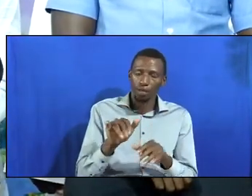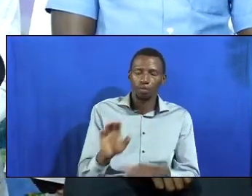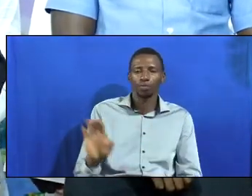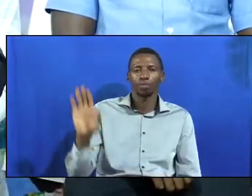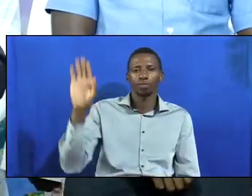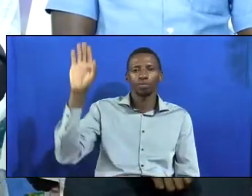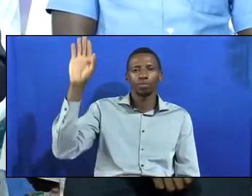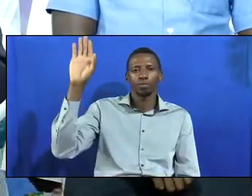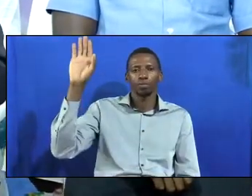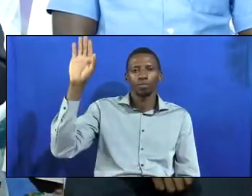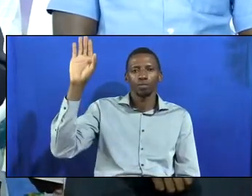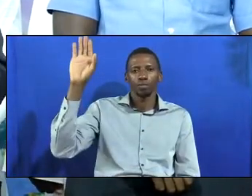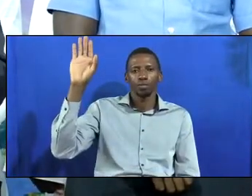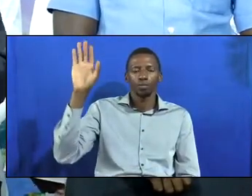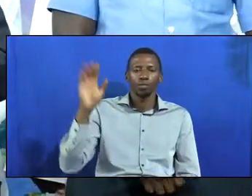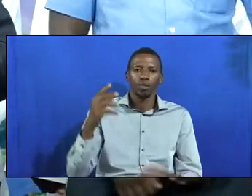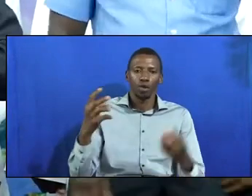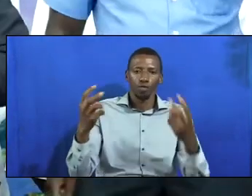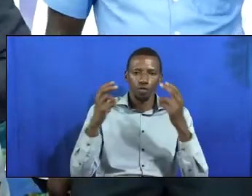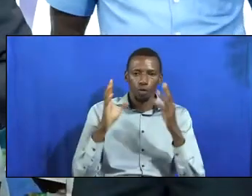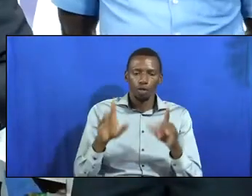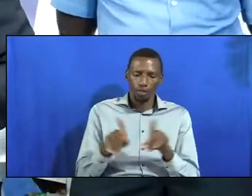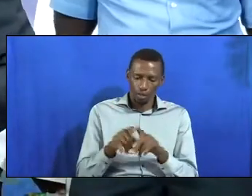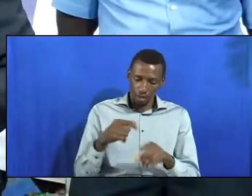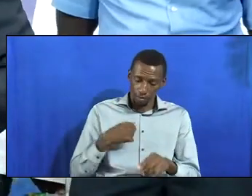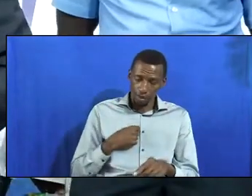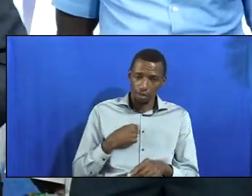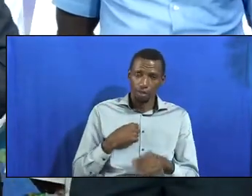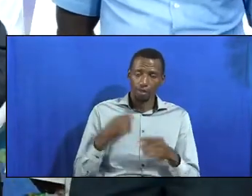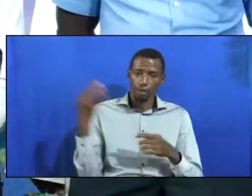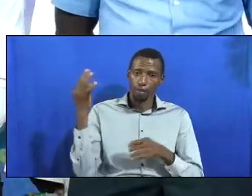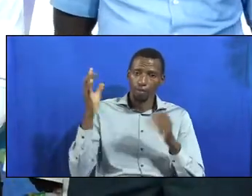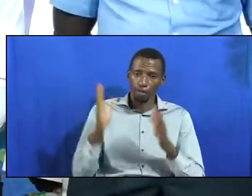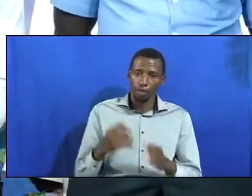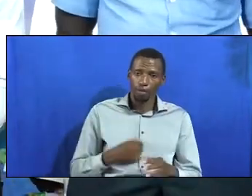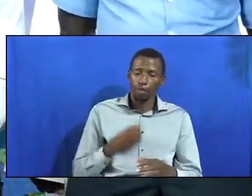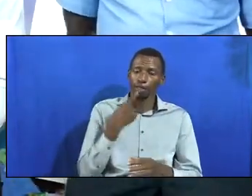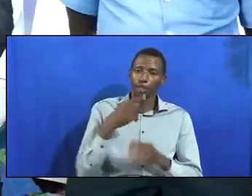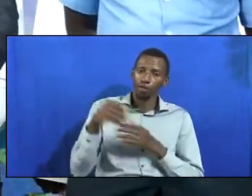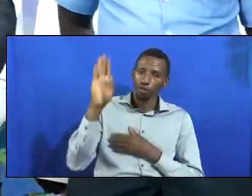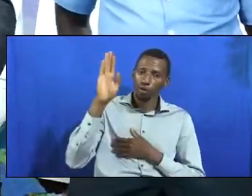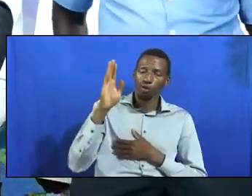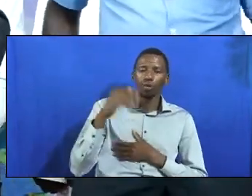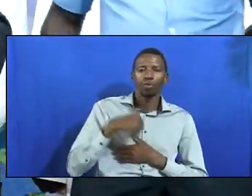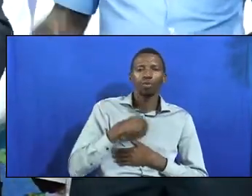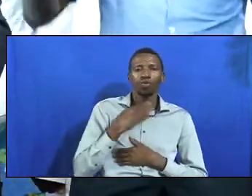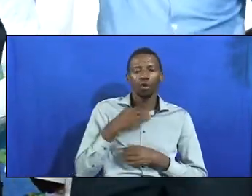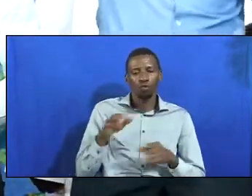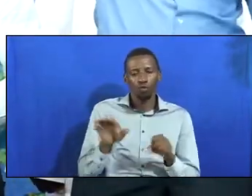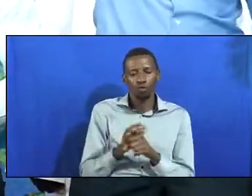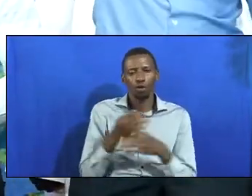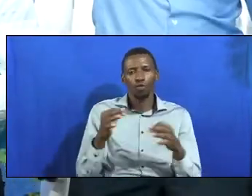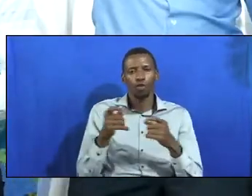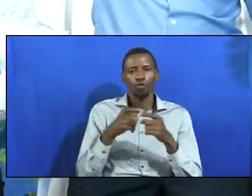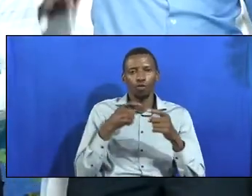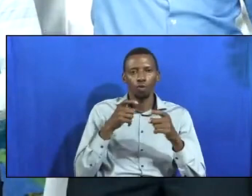viewers online, you raise up your hand. Even me as a preacher, I'm telling God, I want to be totally free from sin. Let us